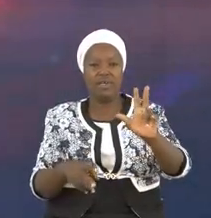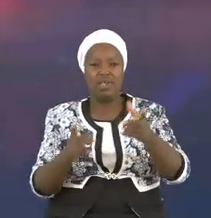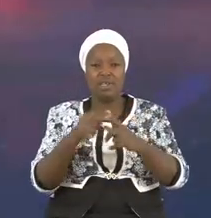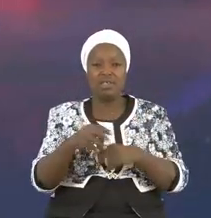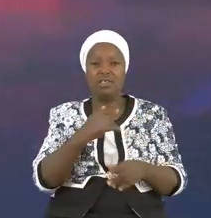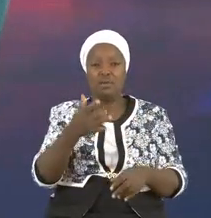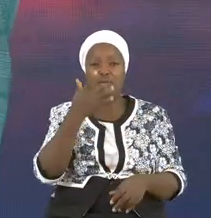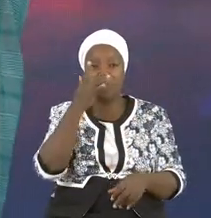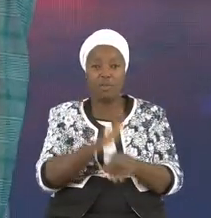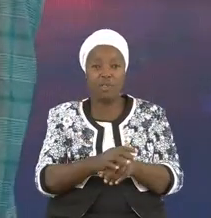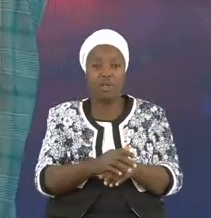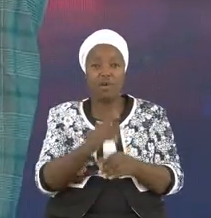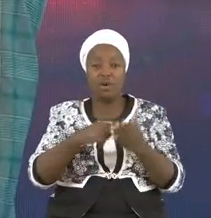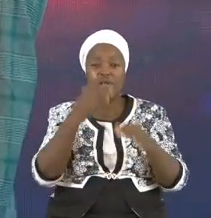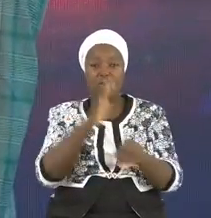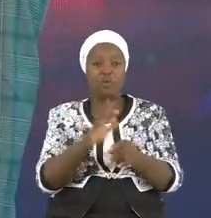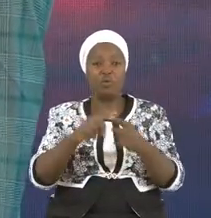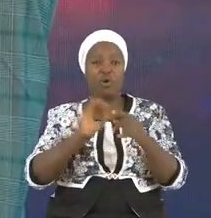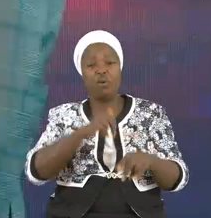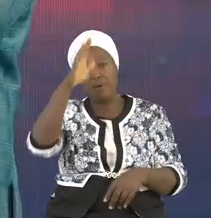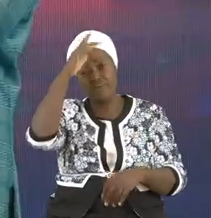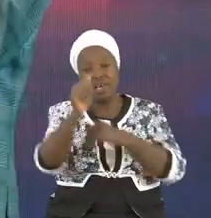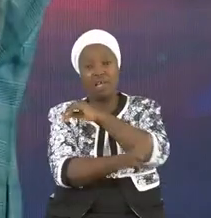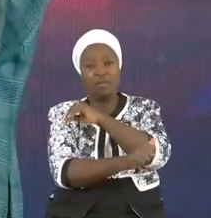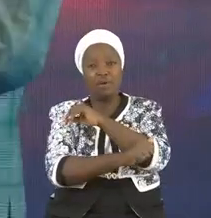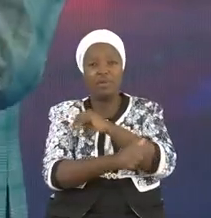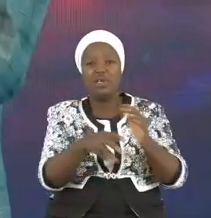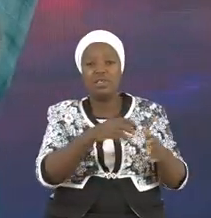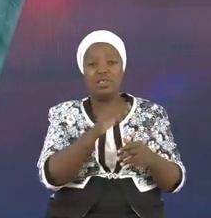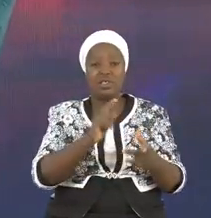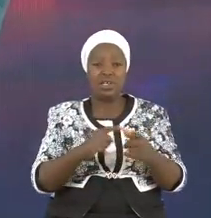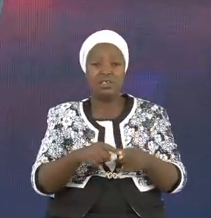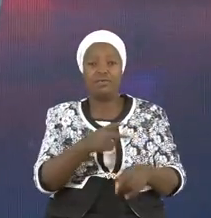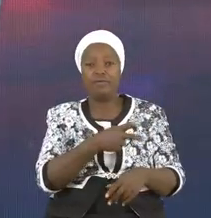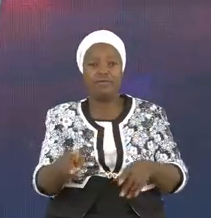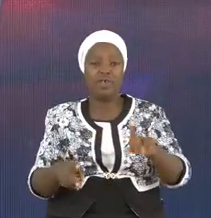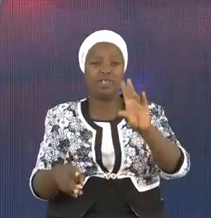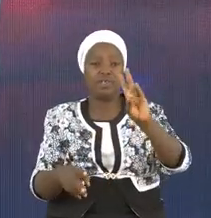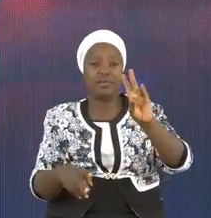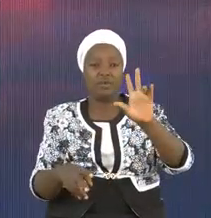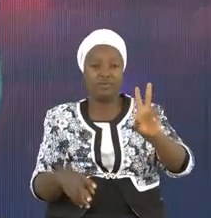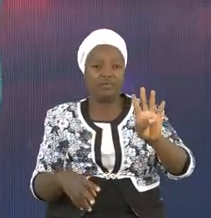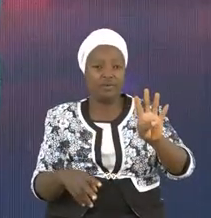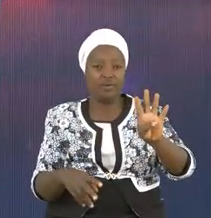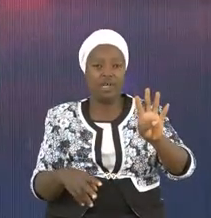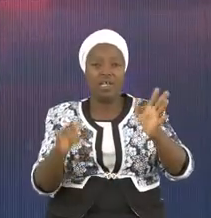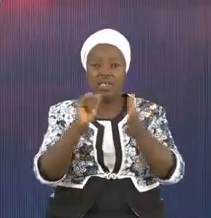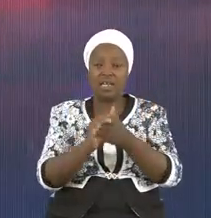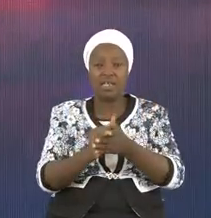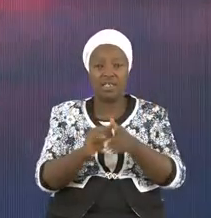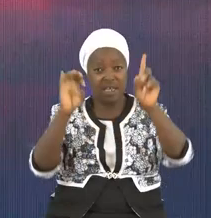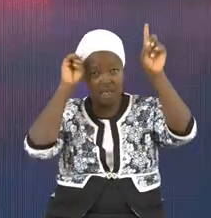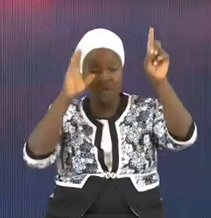father Abraham. In verse 74, that he would deliver, would